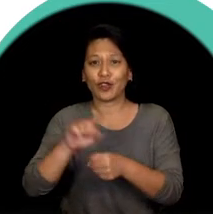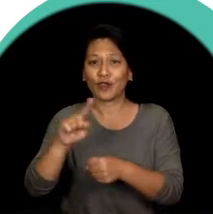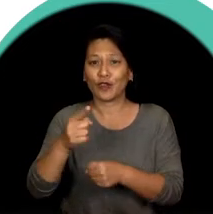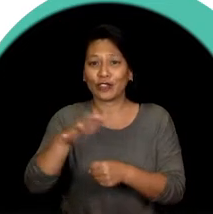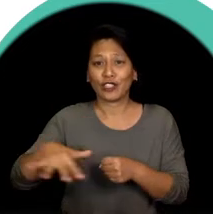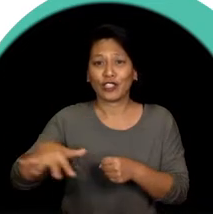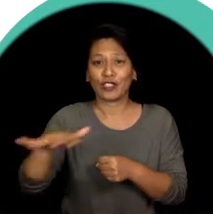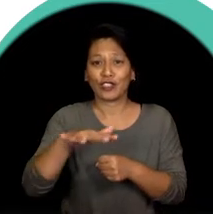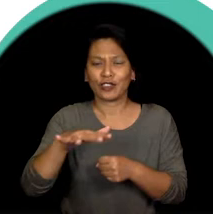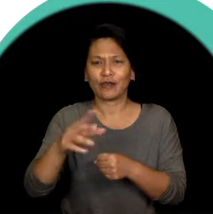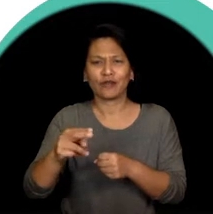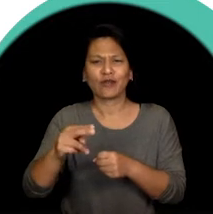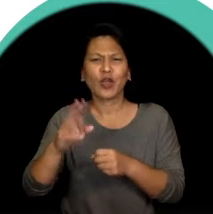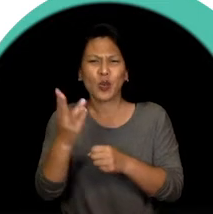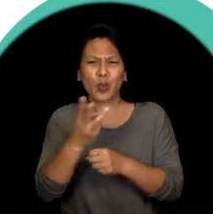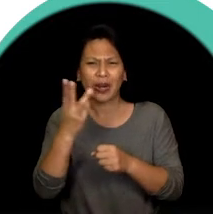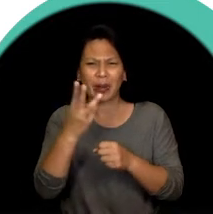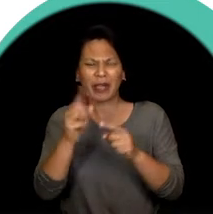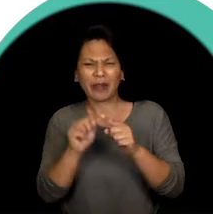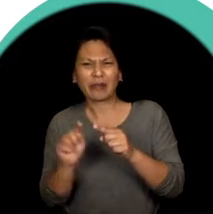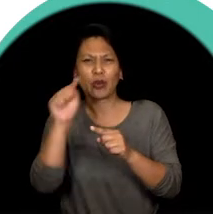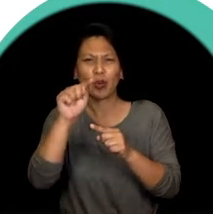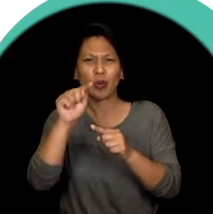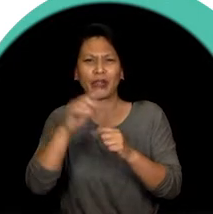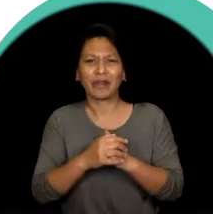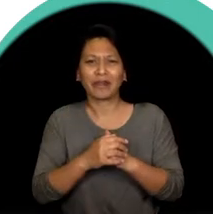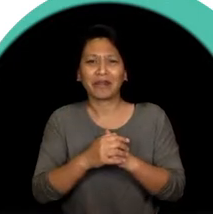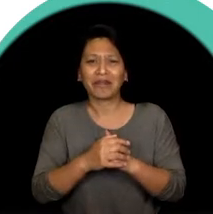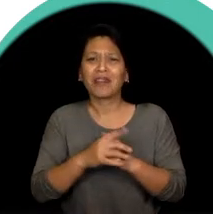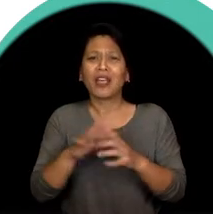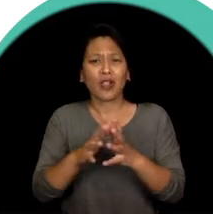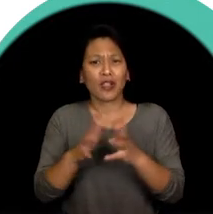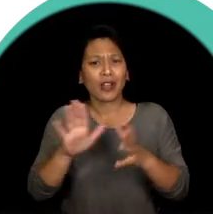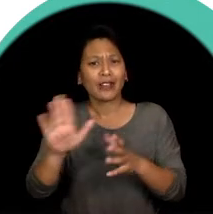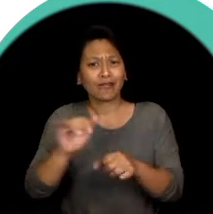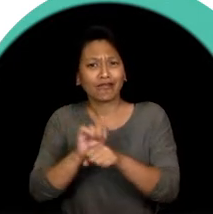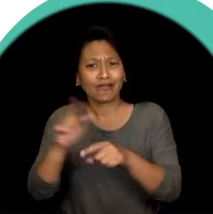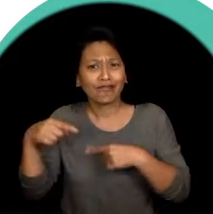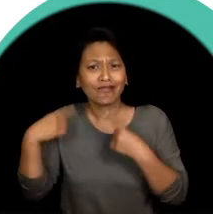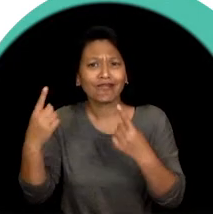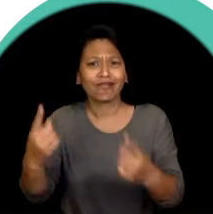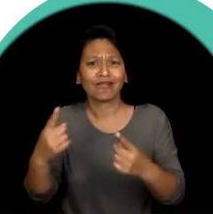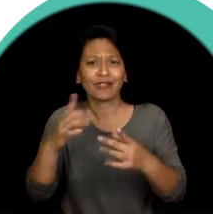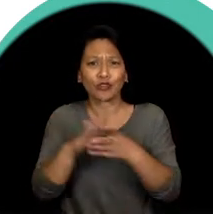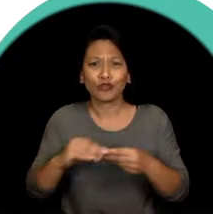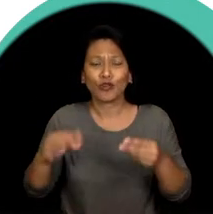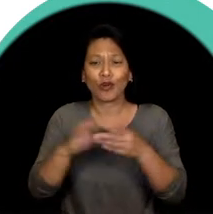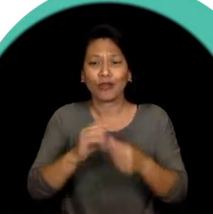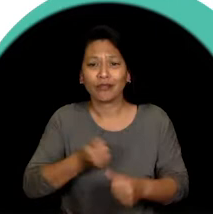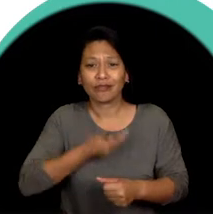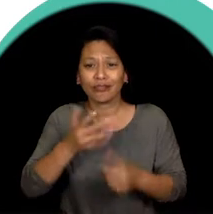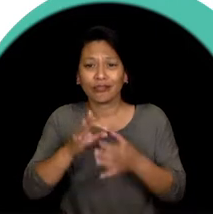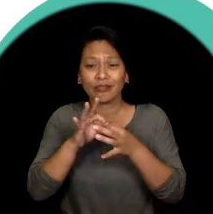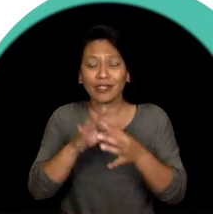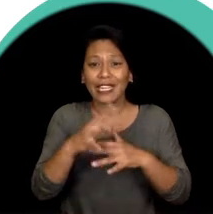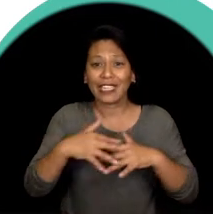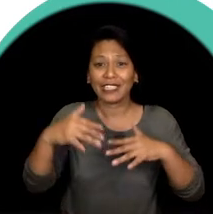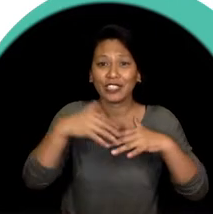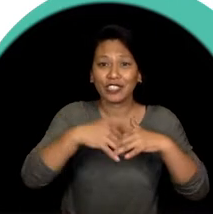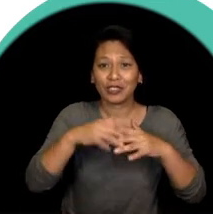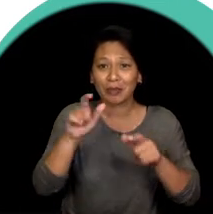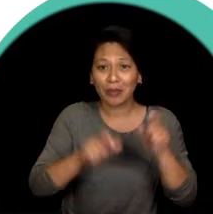of Indigenous peoples and advocating for First Nation families and communities across Canada. Michael joins us to explain